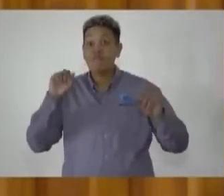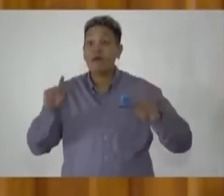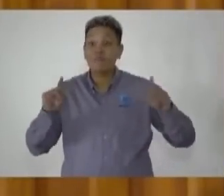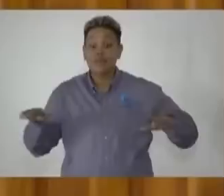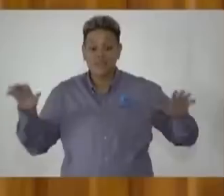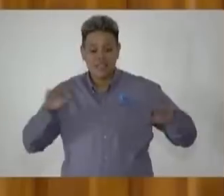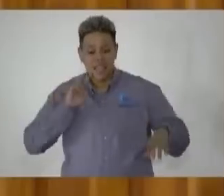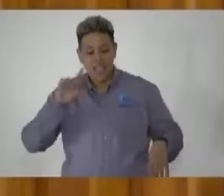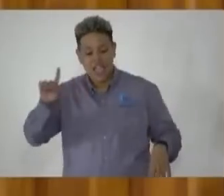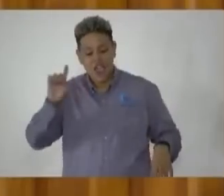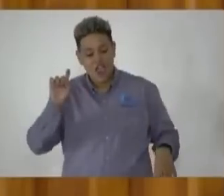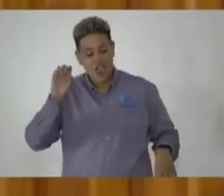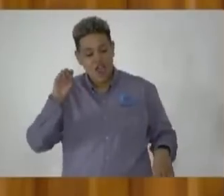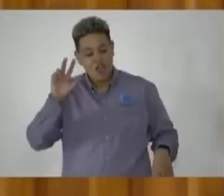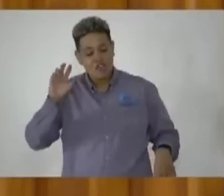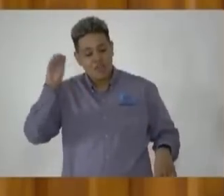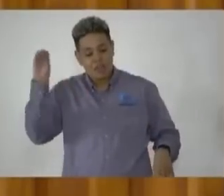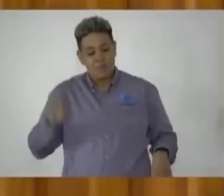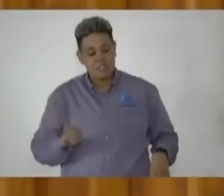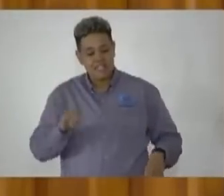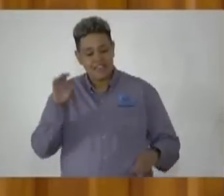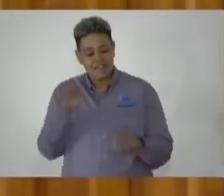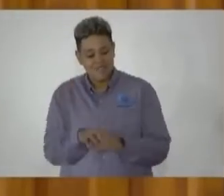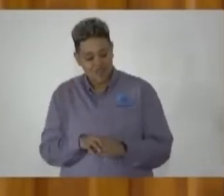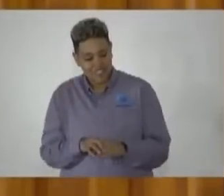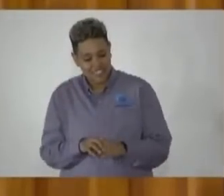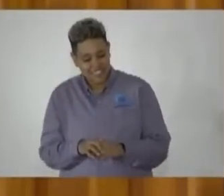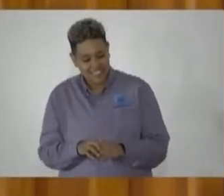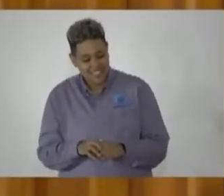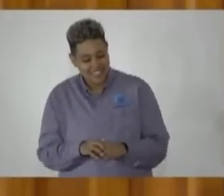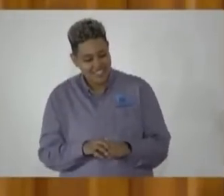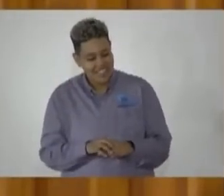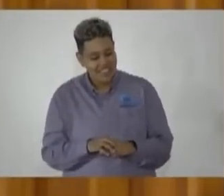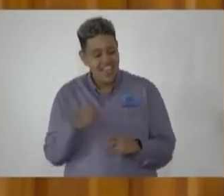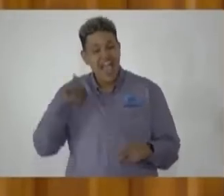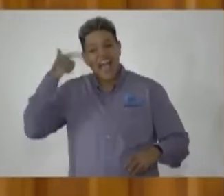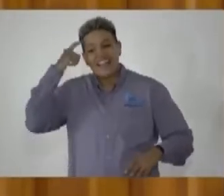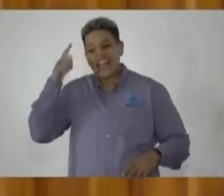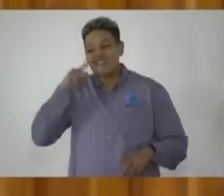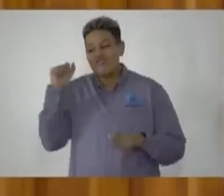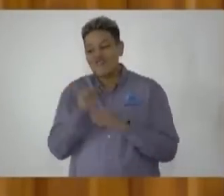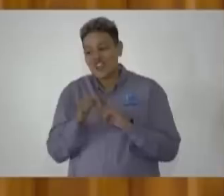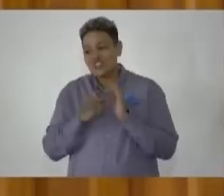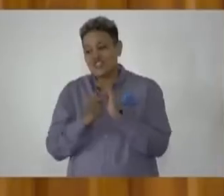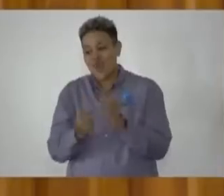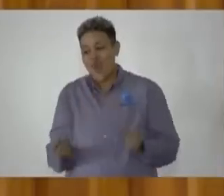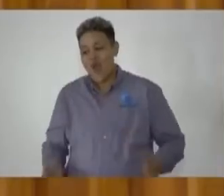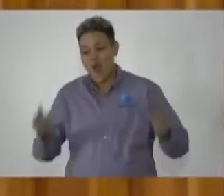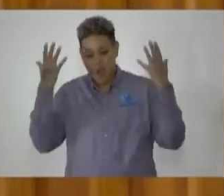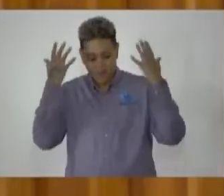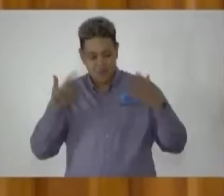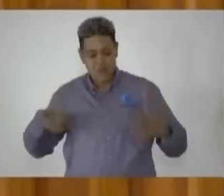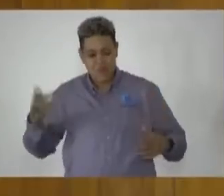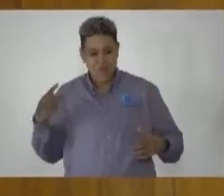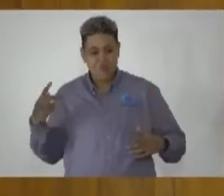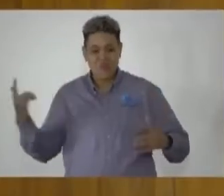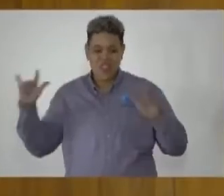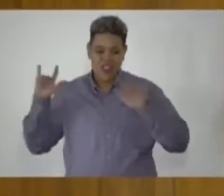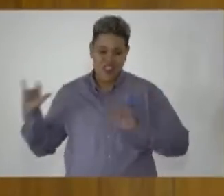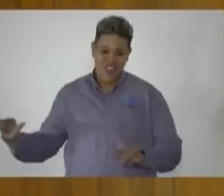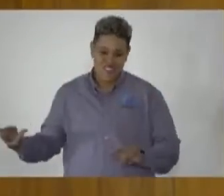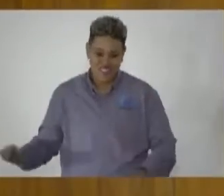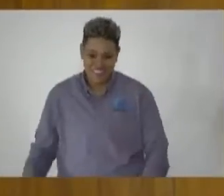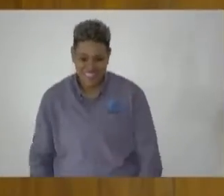electorate that 103% of them voted, which I think really showed how much both of us